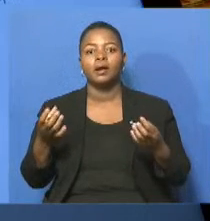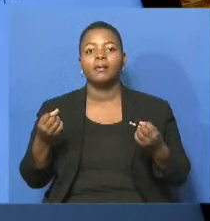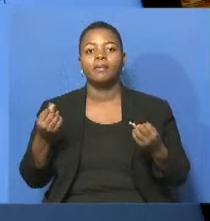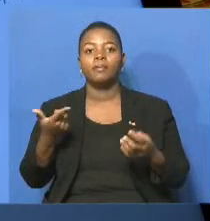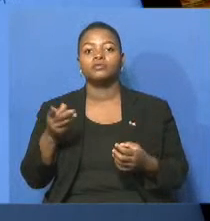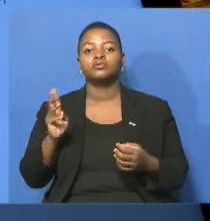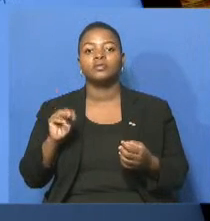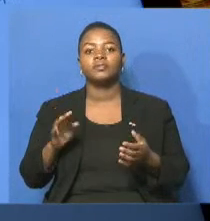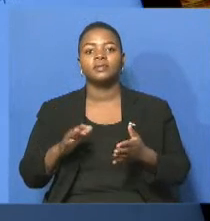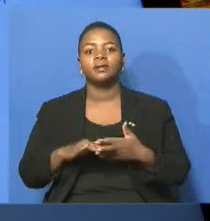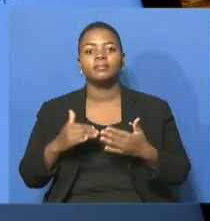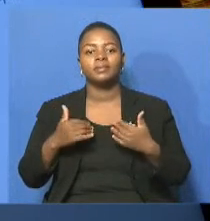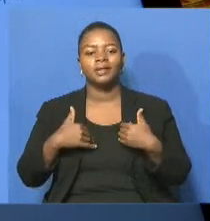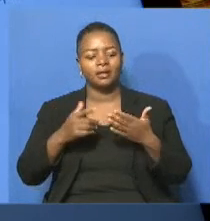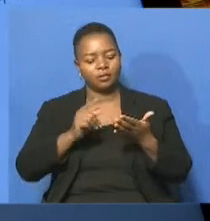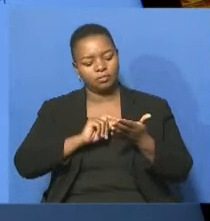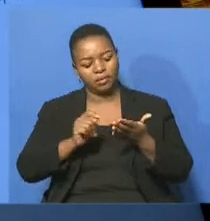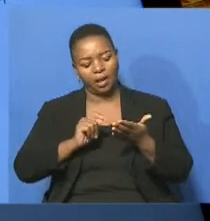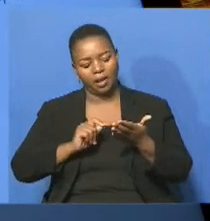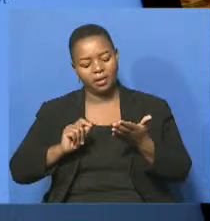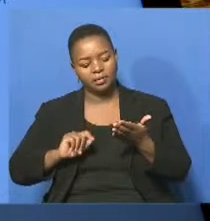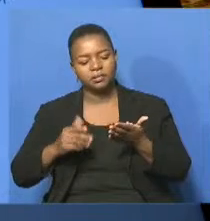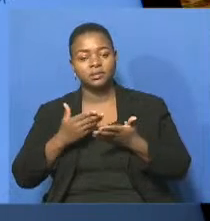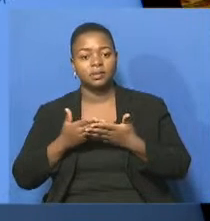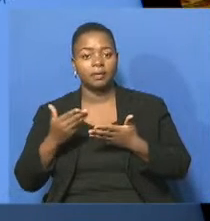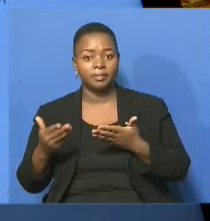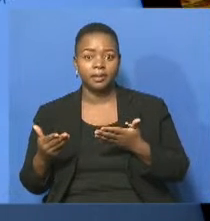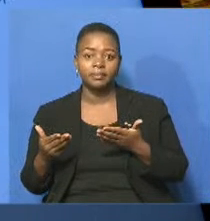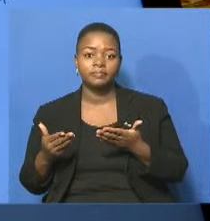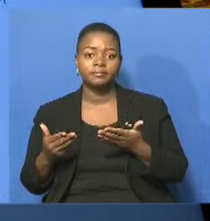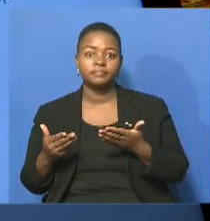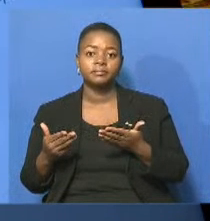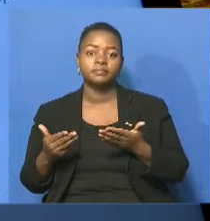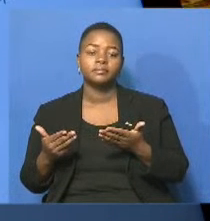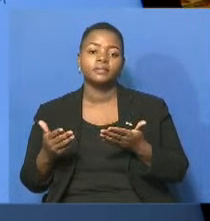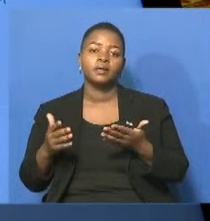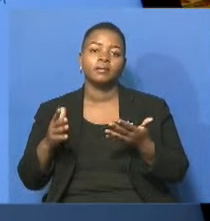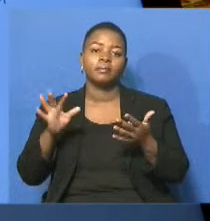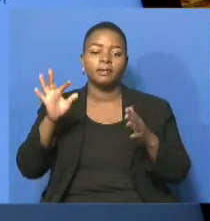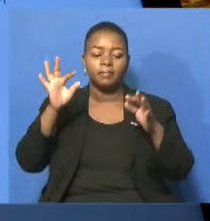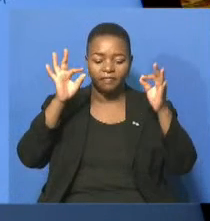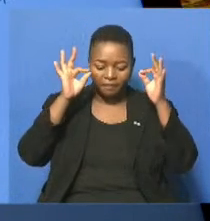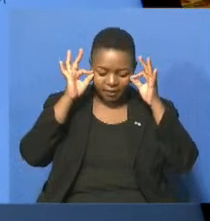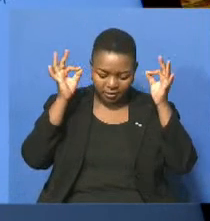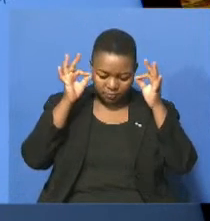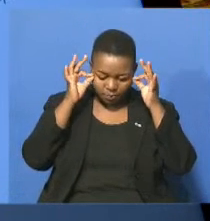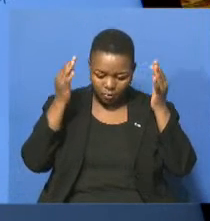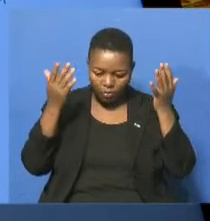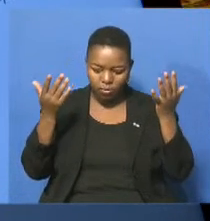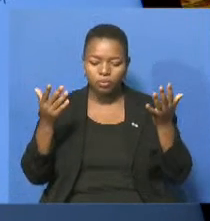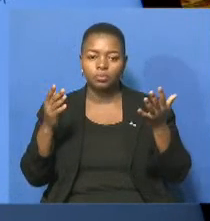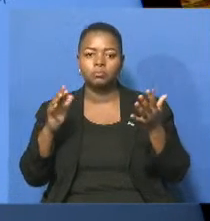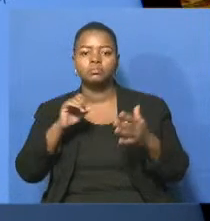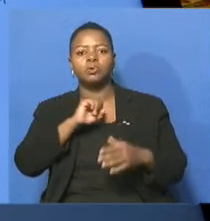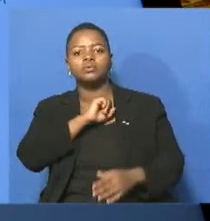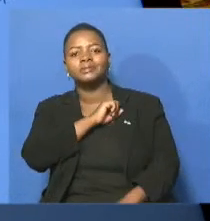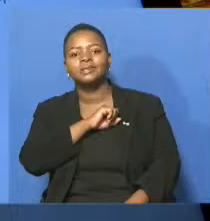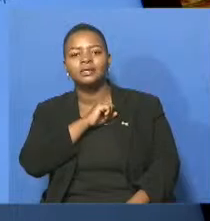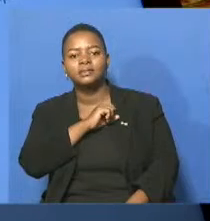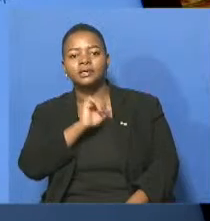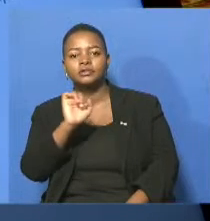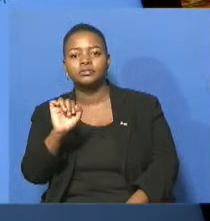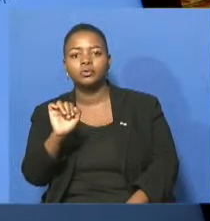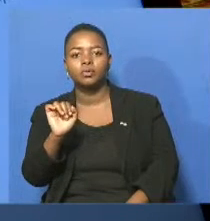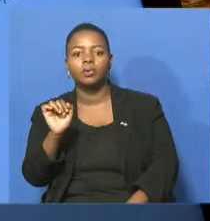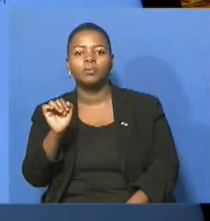have written something somewhere in terms of social media or in terms of their status, would